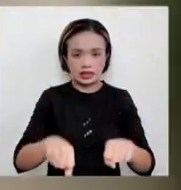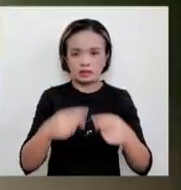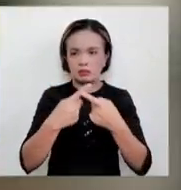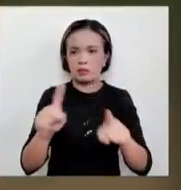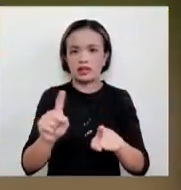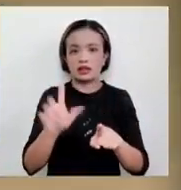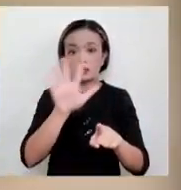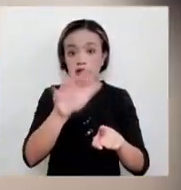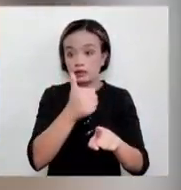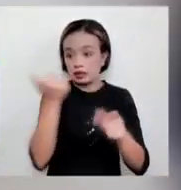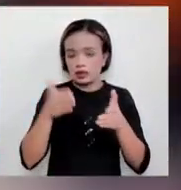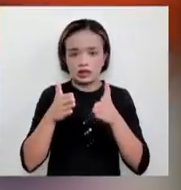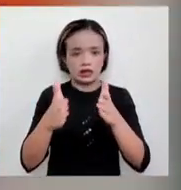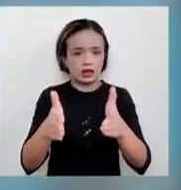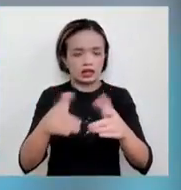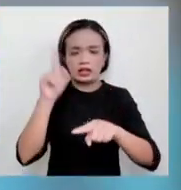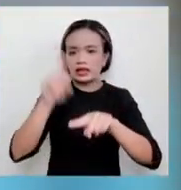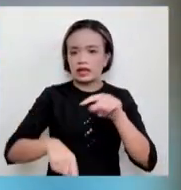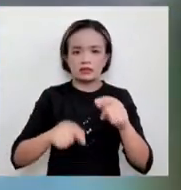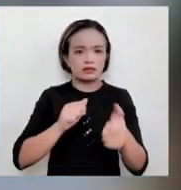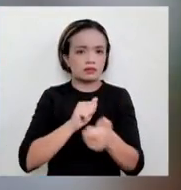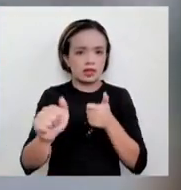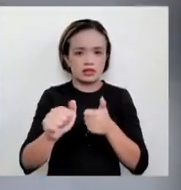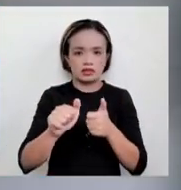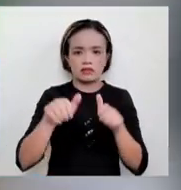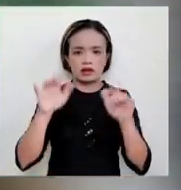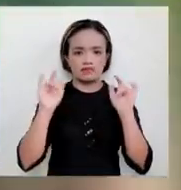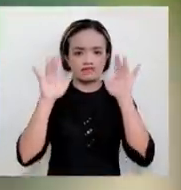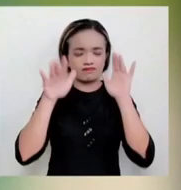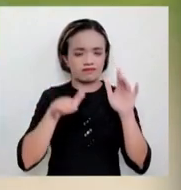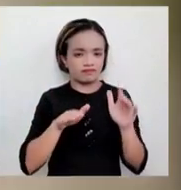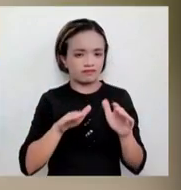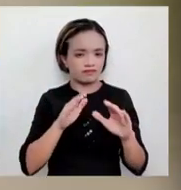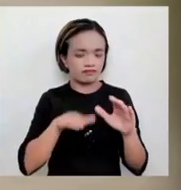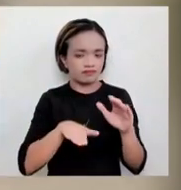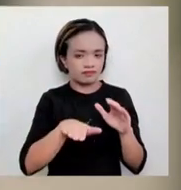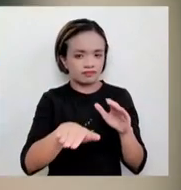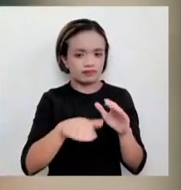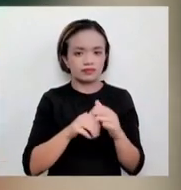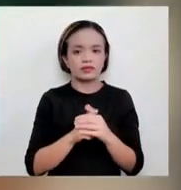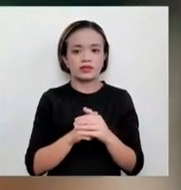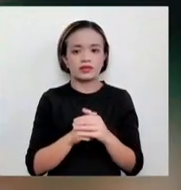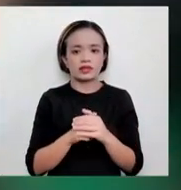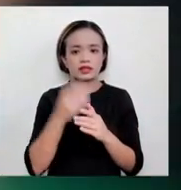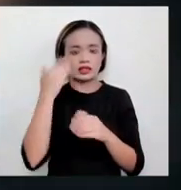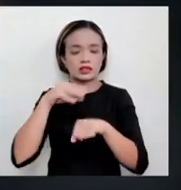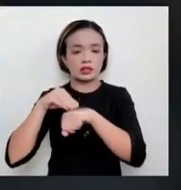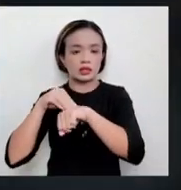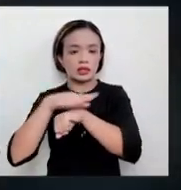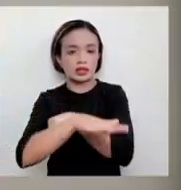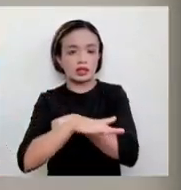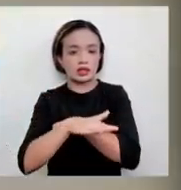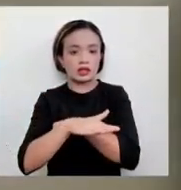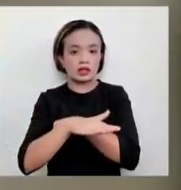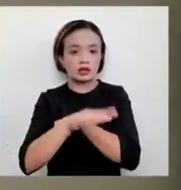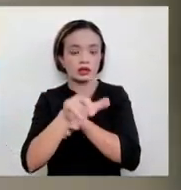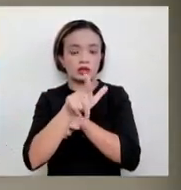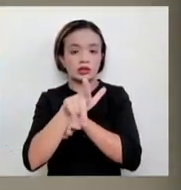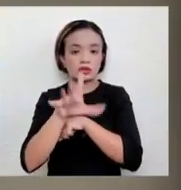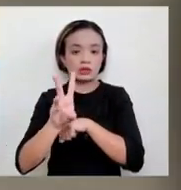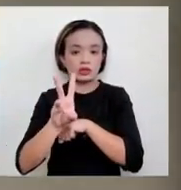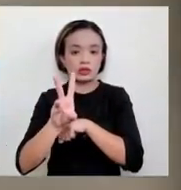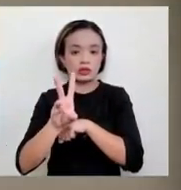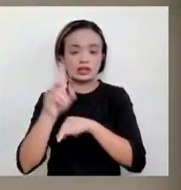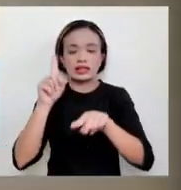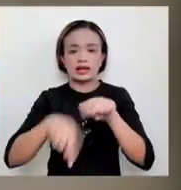light vehicles. A total of 46 local roads and bridges are affected by the weather disturbance, wherein 26 are not passable